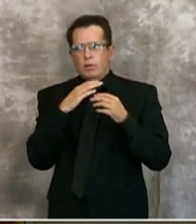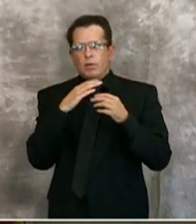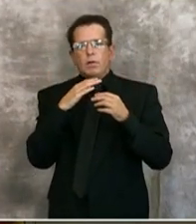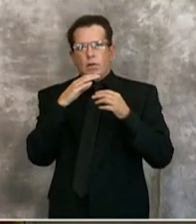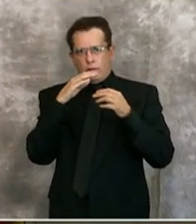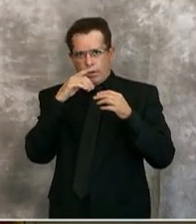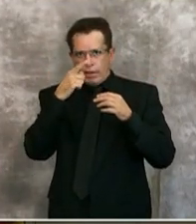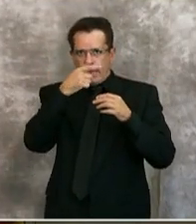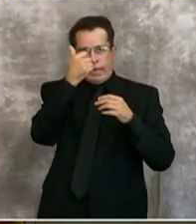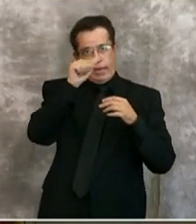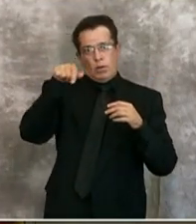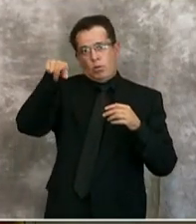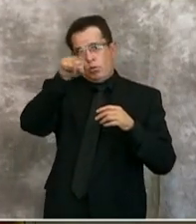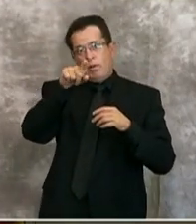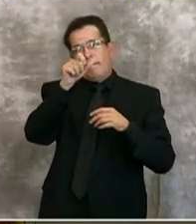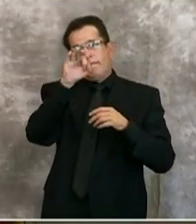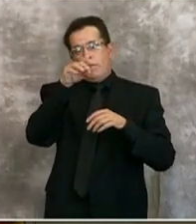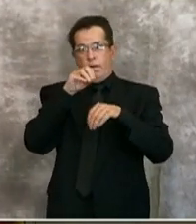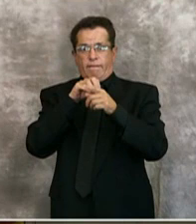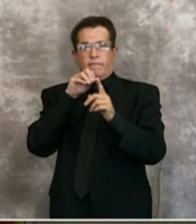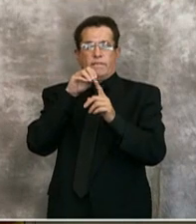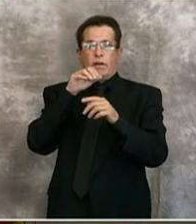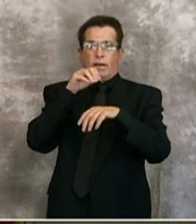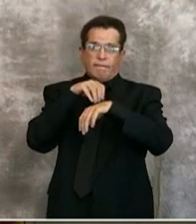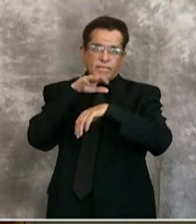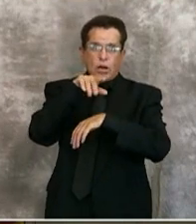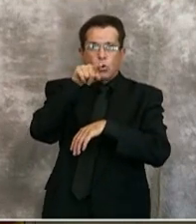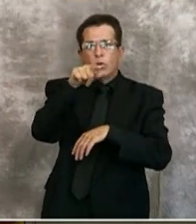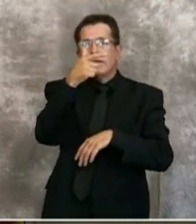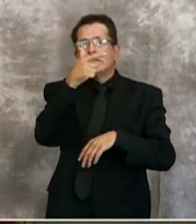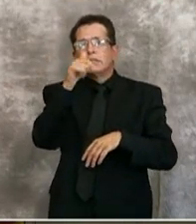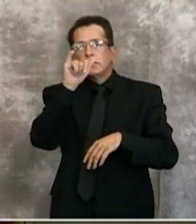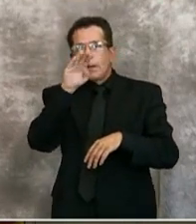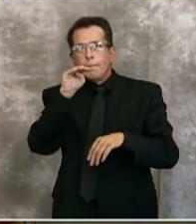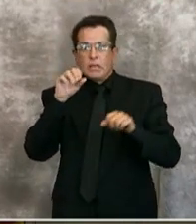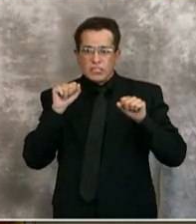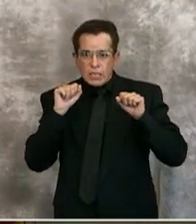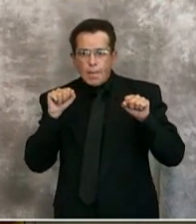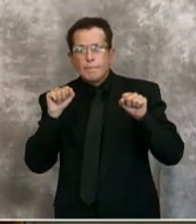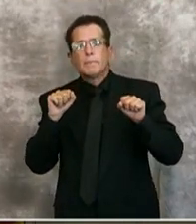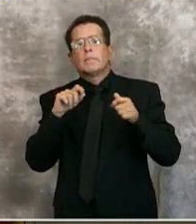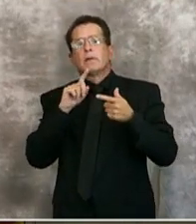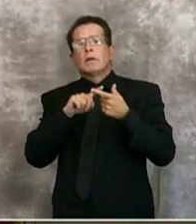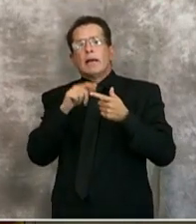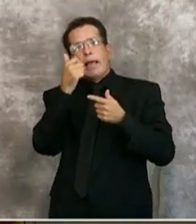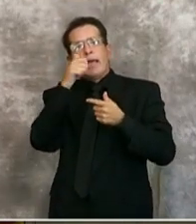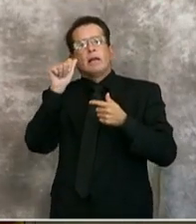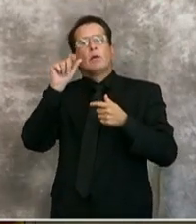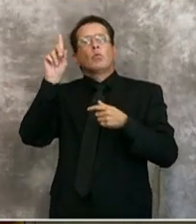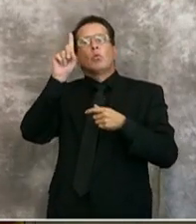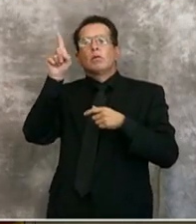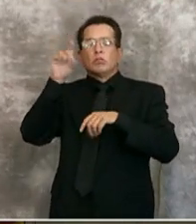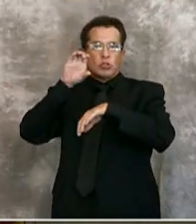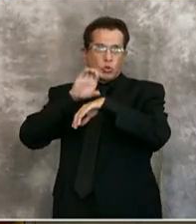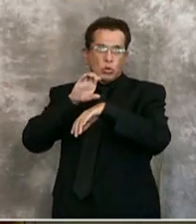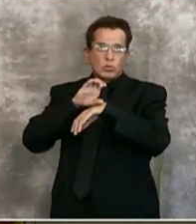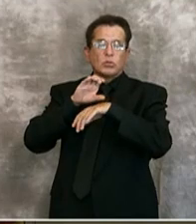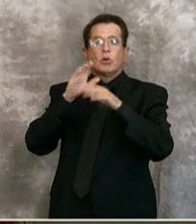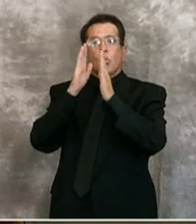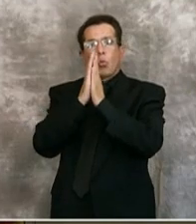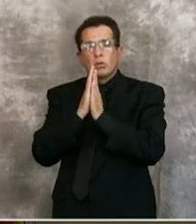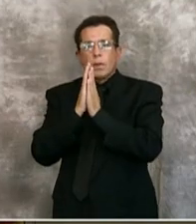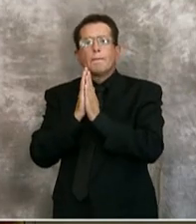be adversely impacted by these new restrictions, including gyms and fitness classes. centers, places of worship, offices